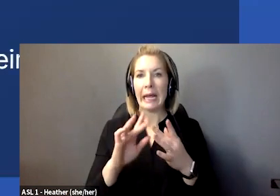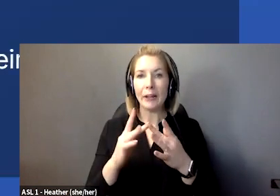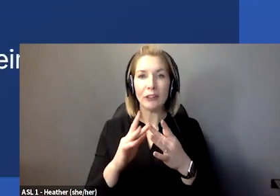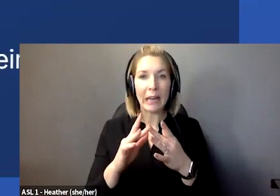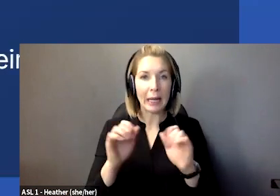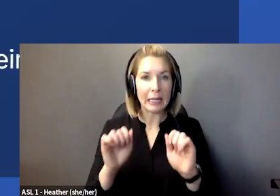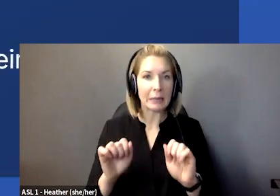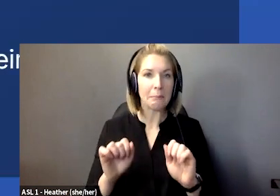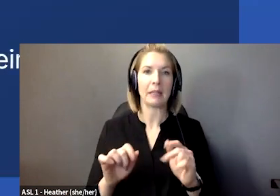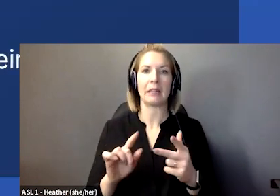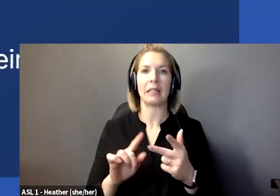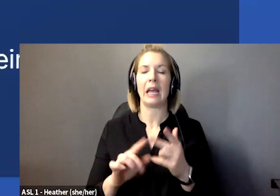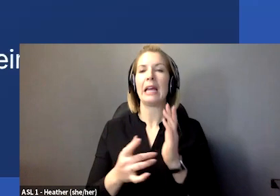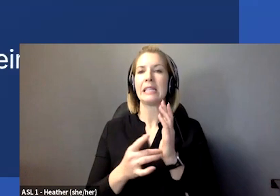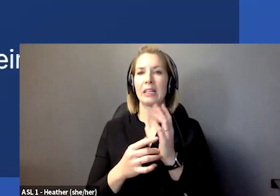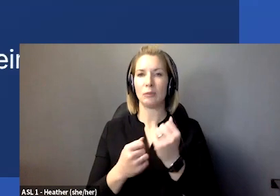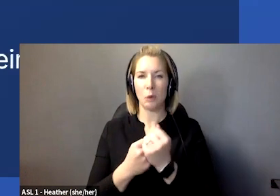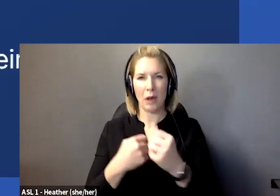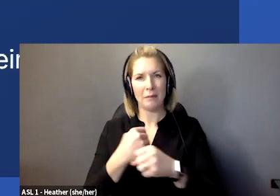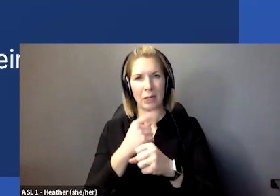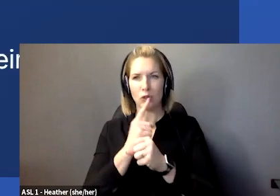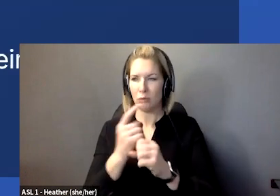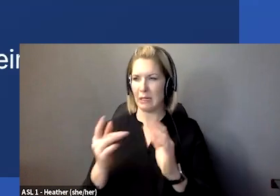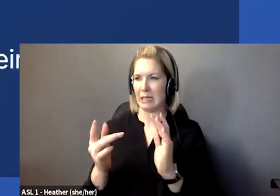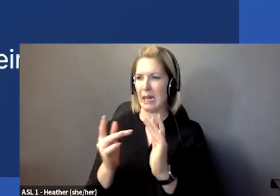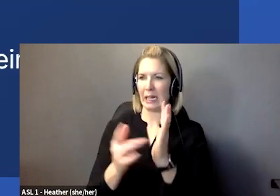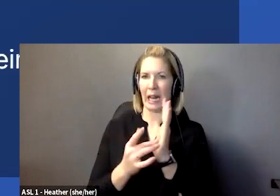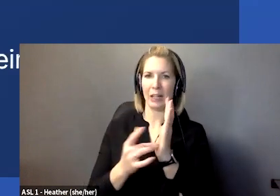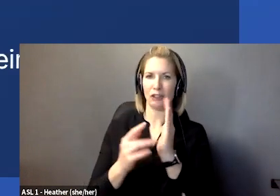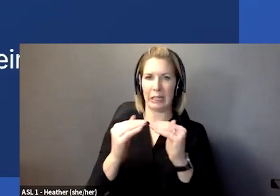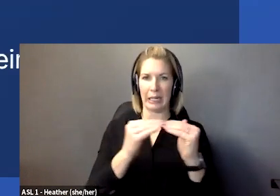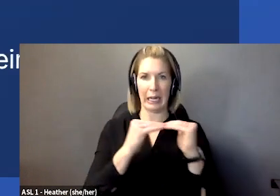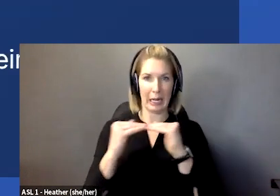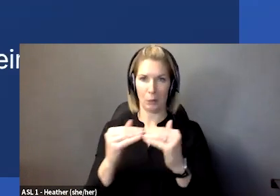digital equity for persons with disabilities.